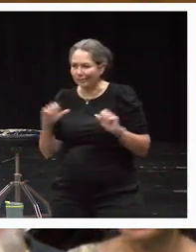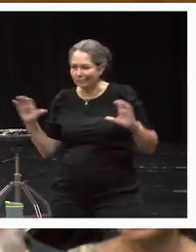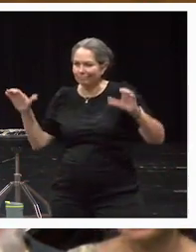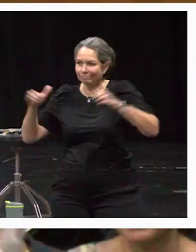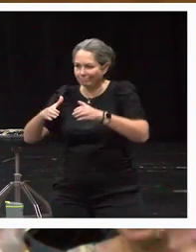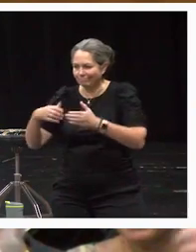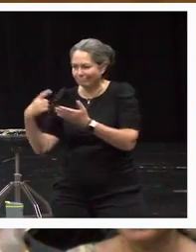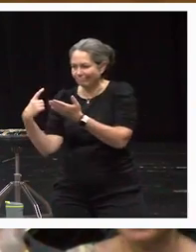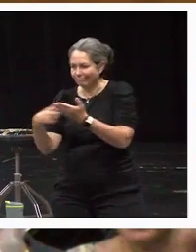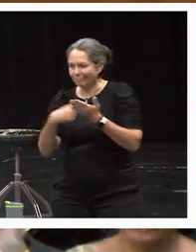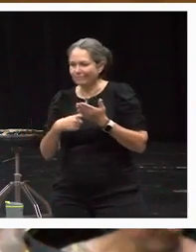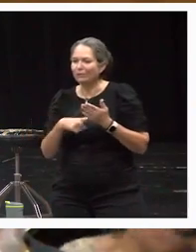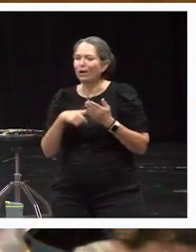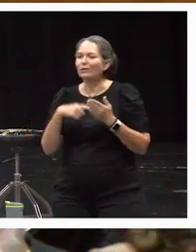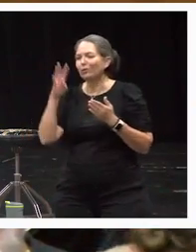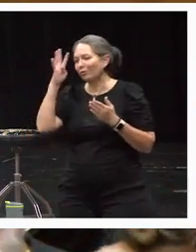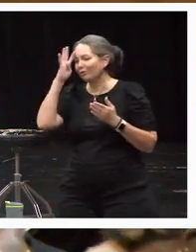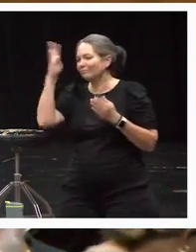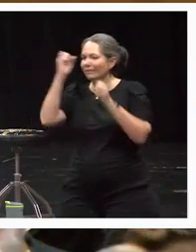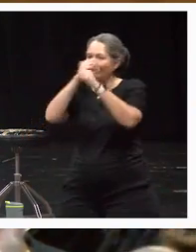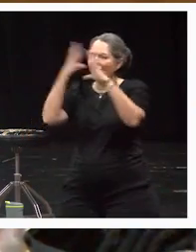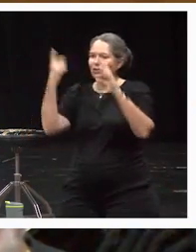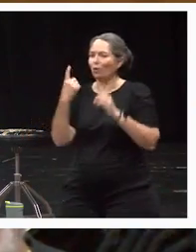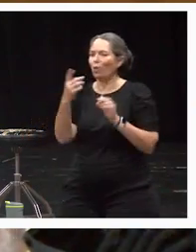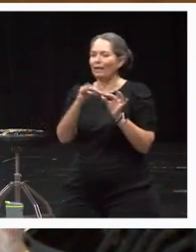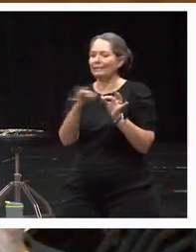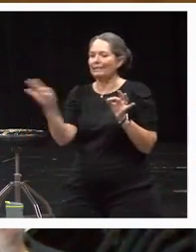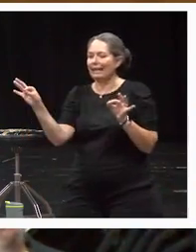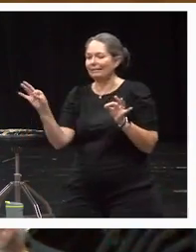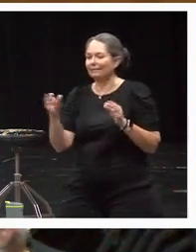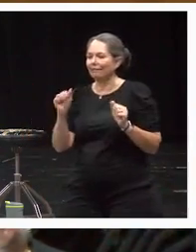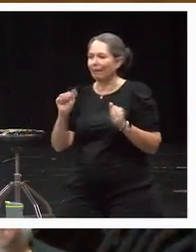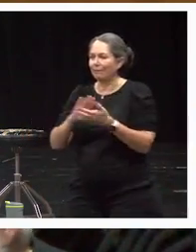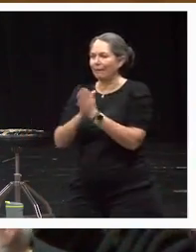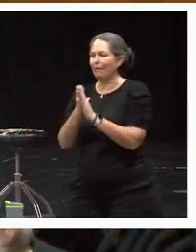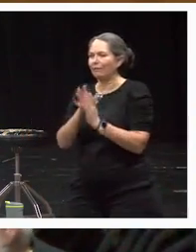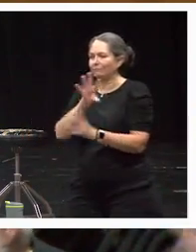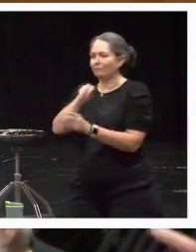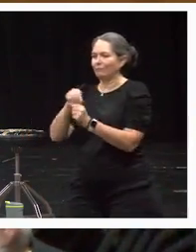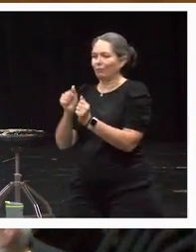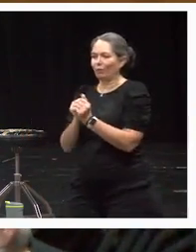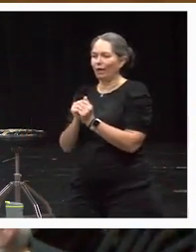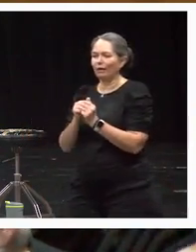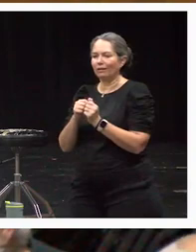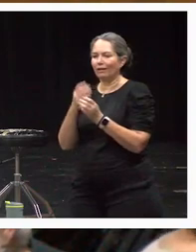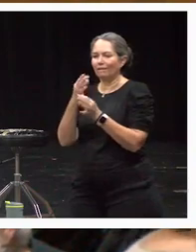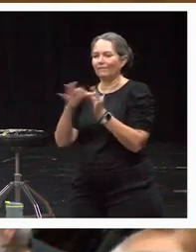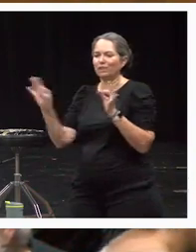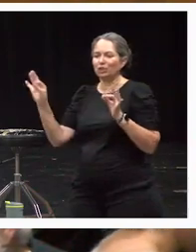we'll say one sentence that could be part of a vision statement for the future of this project.